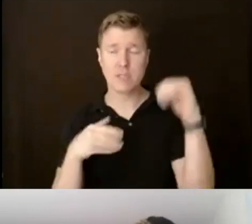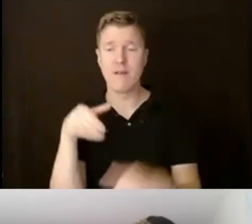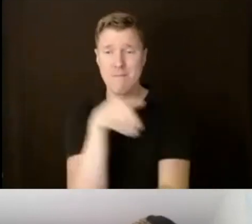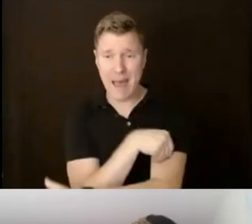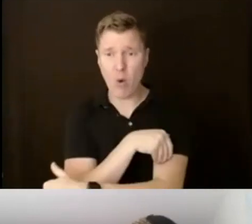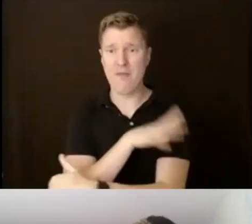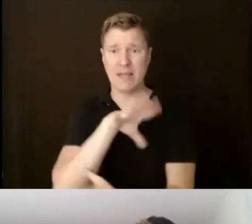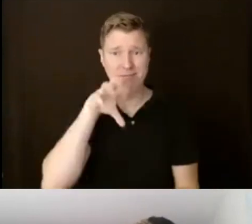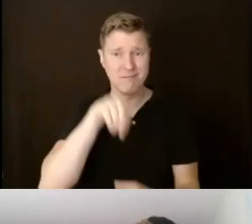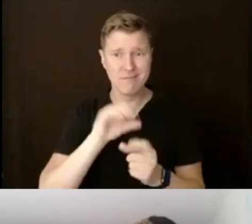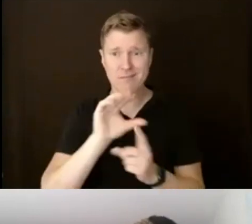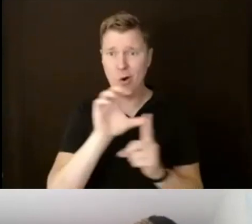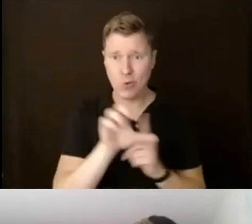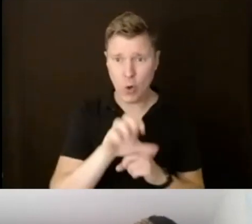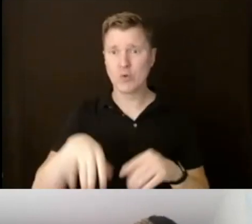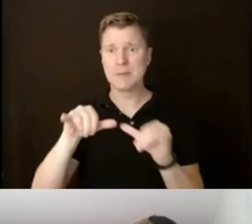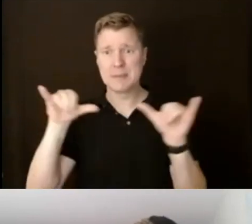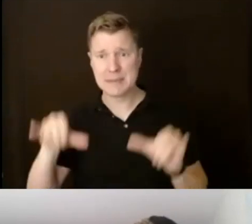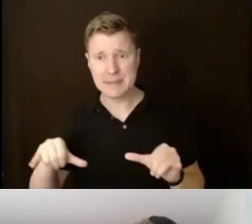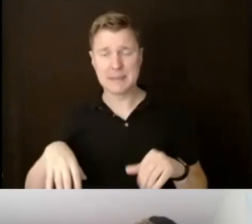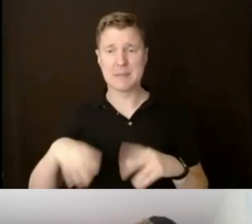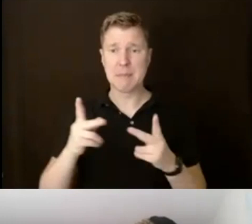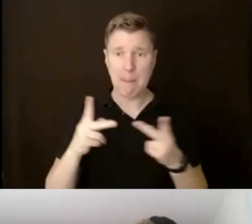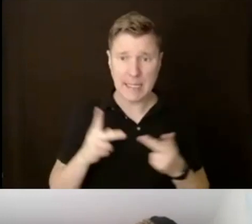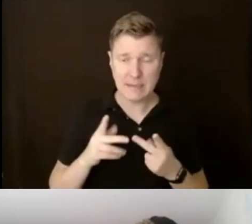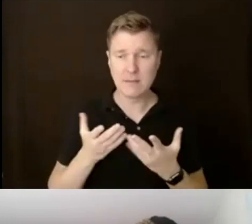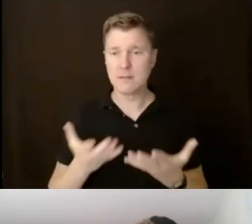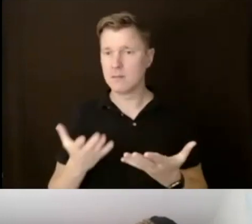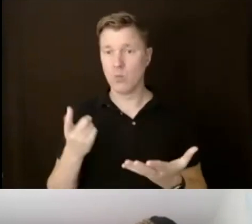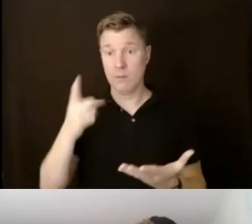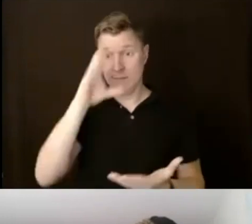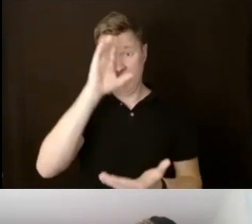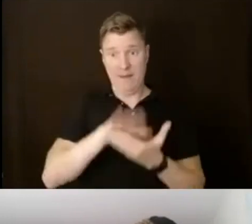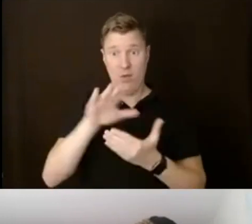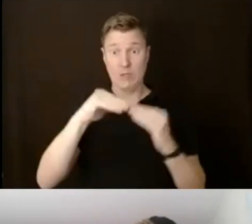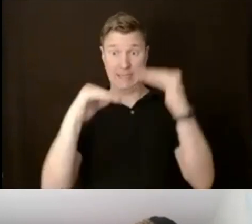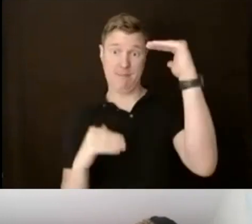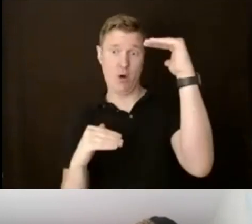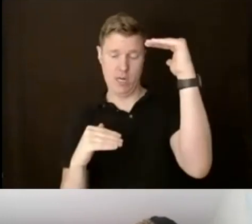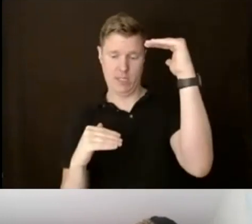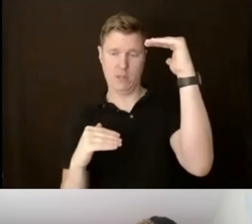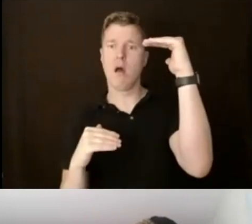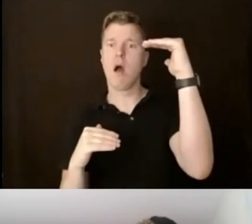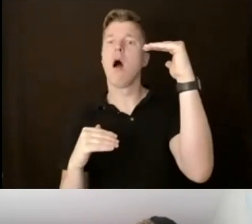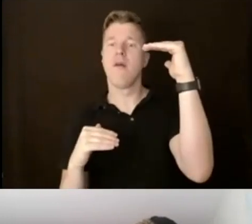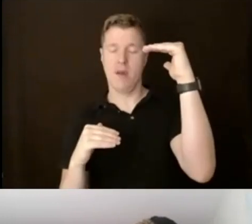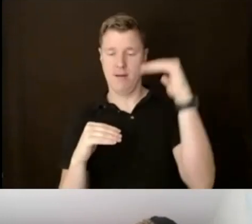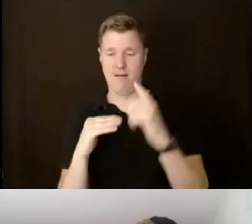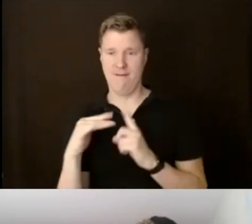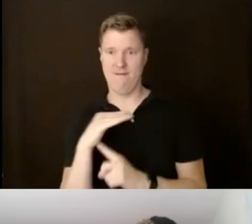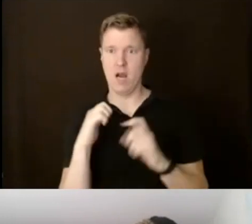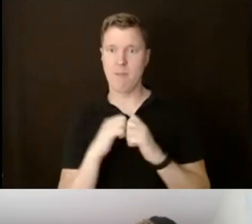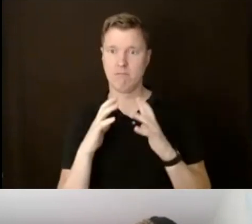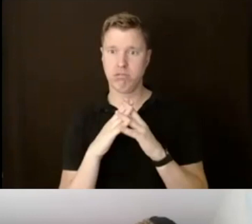in systems and institutions, and that we believe that these disparities then create environments where people are